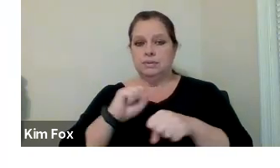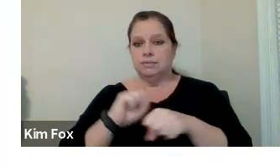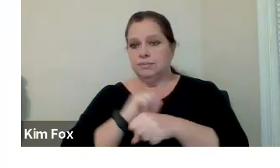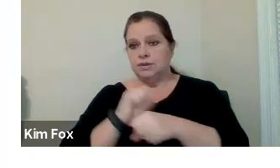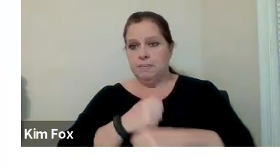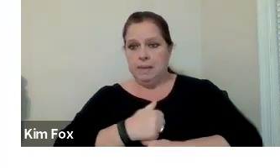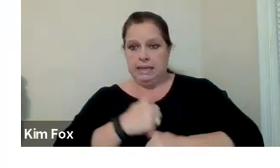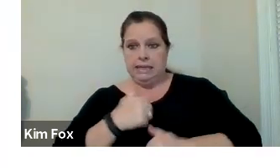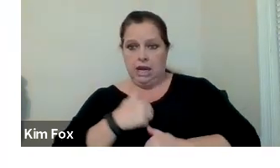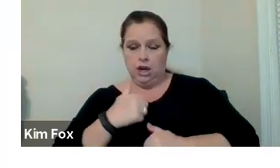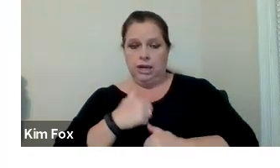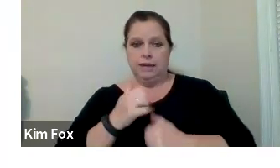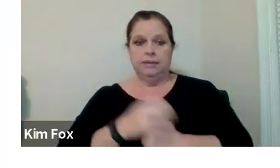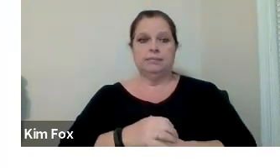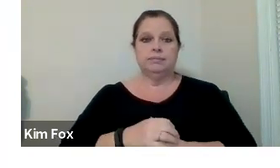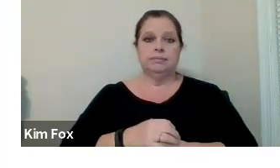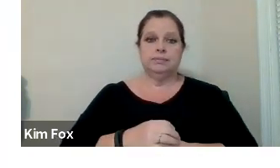your parent or